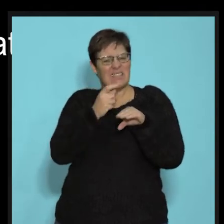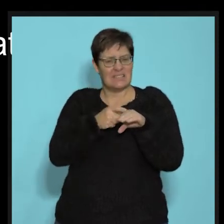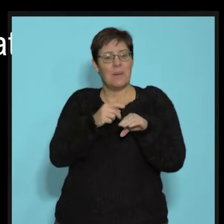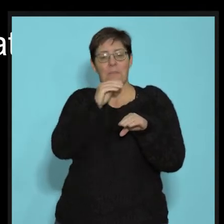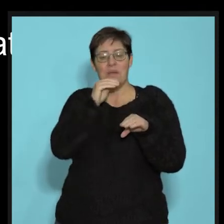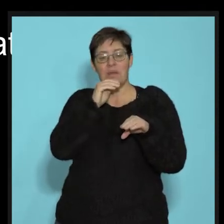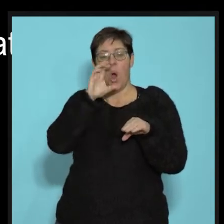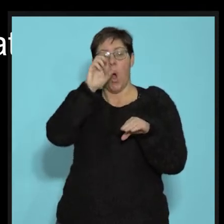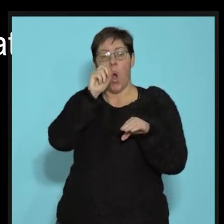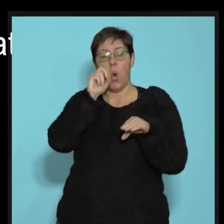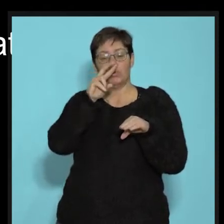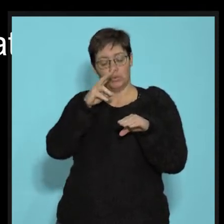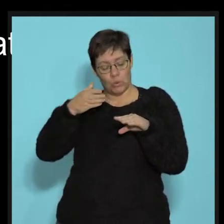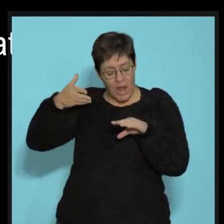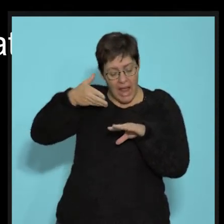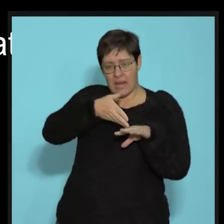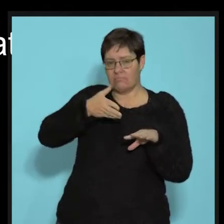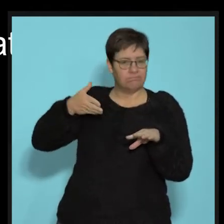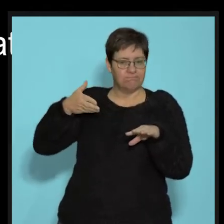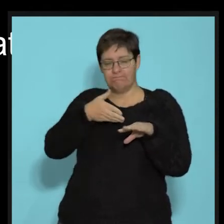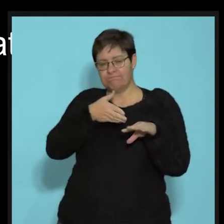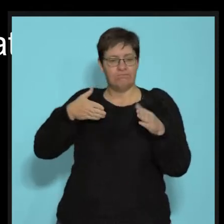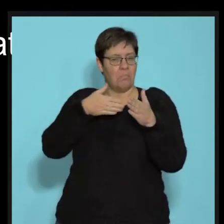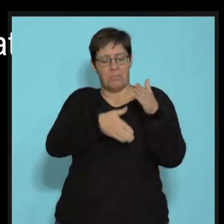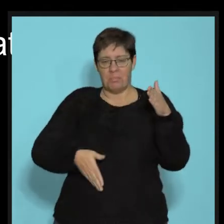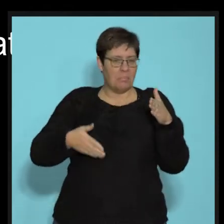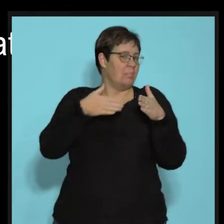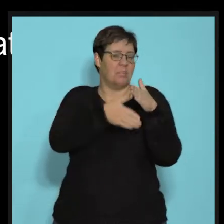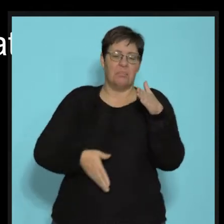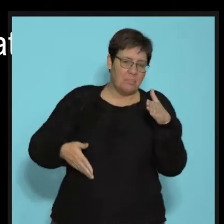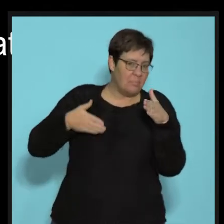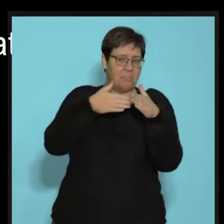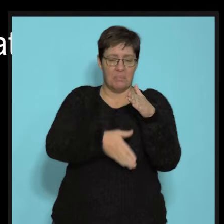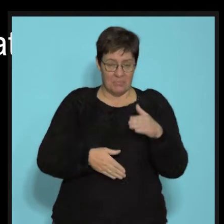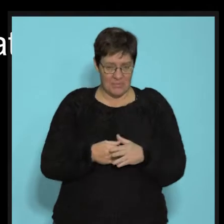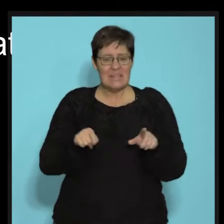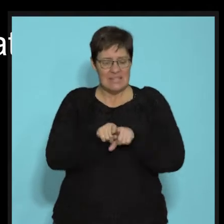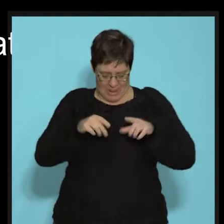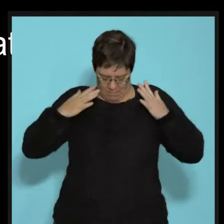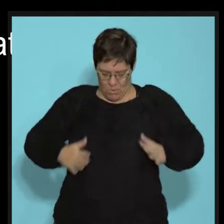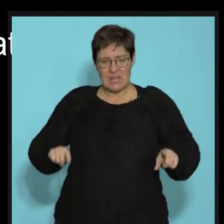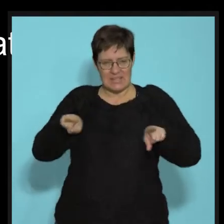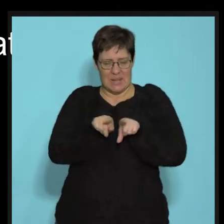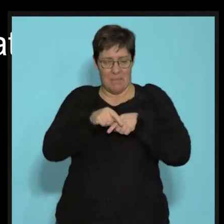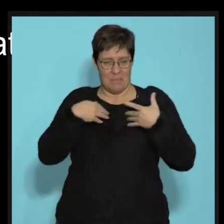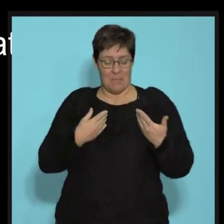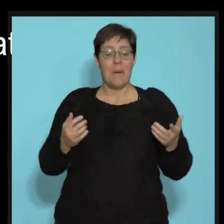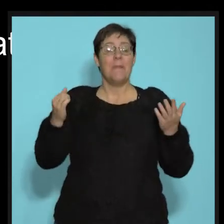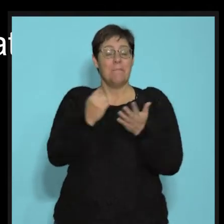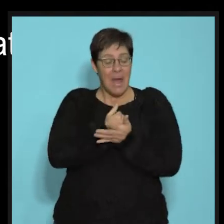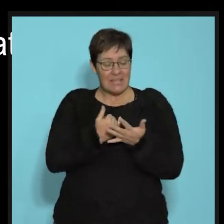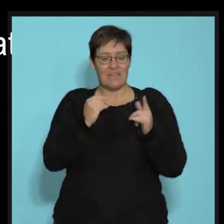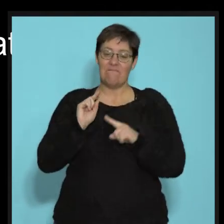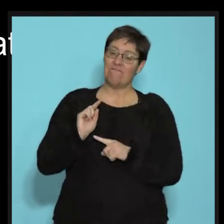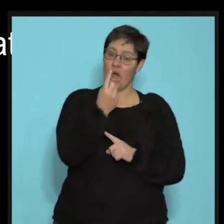oxygen can't come in through the skin. It's pretty much the same as we have. So it's got to have, now for the